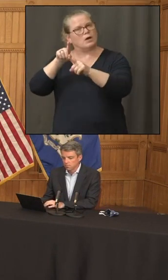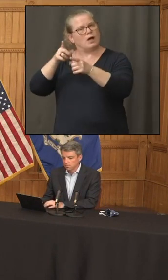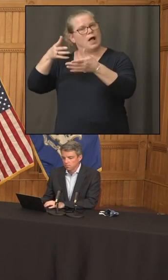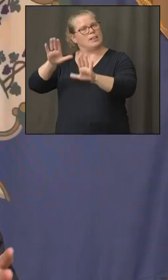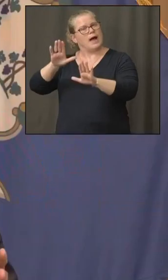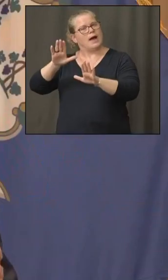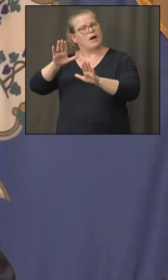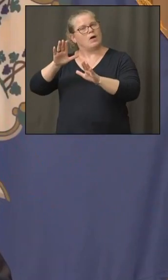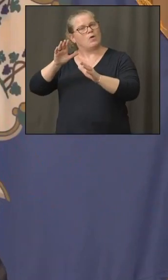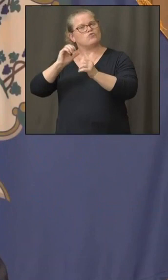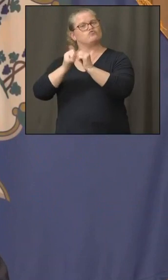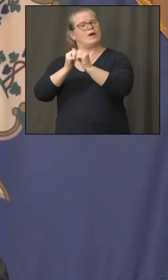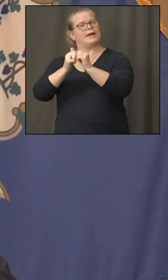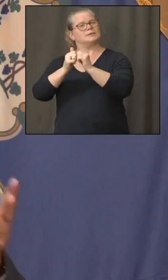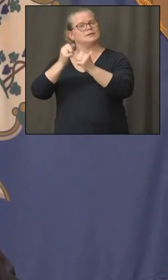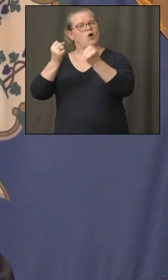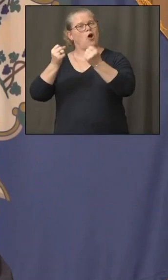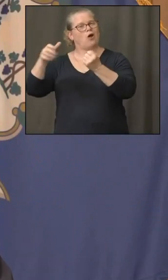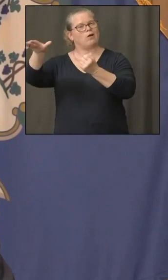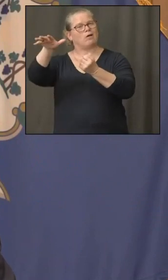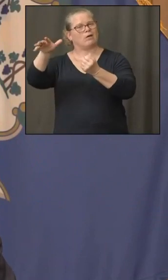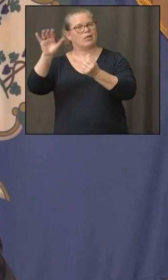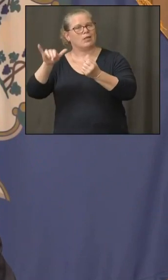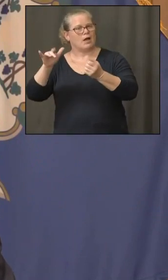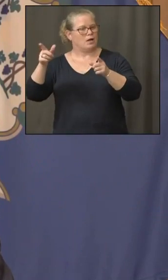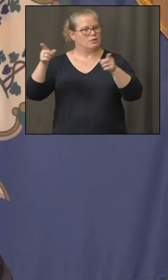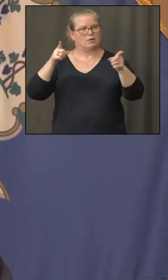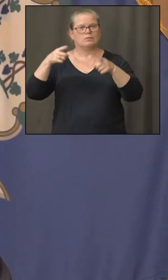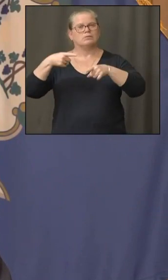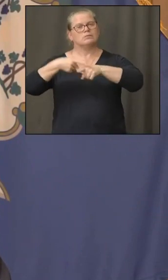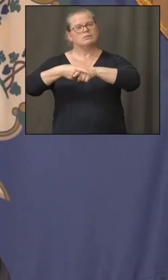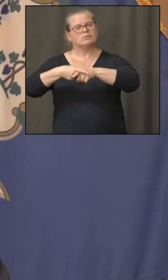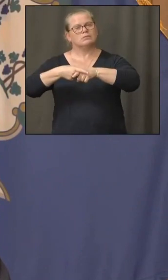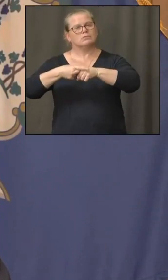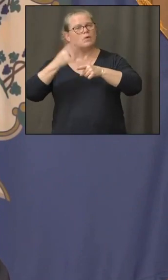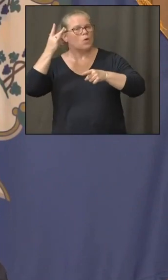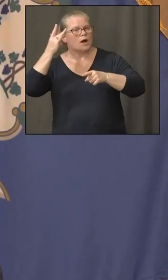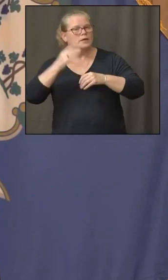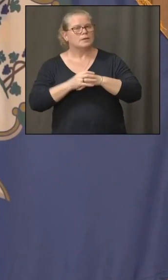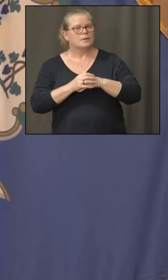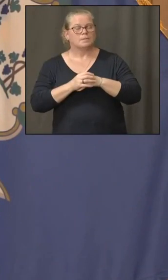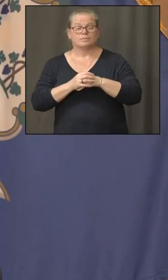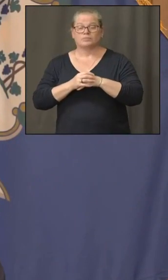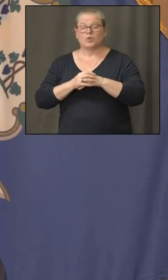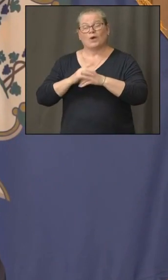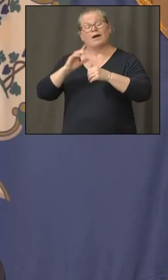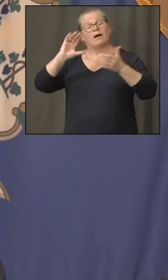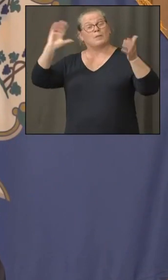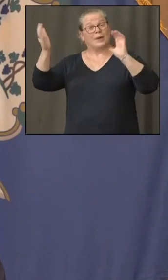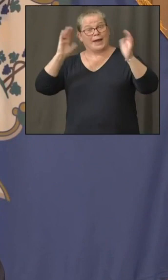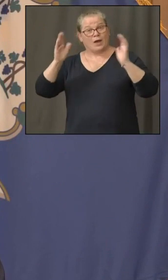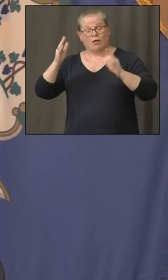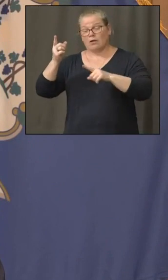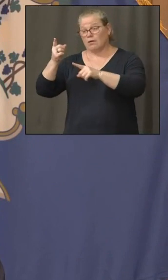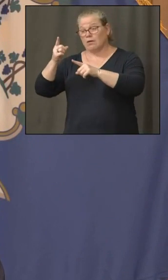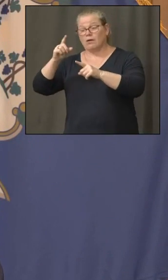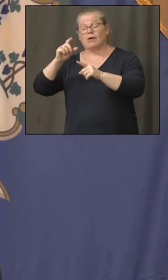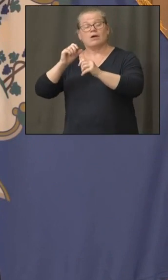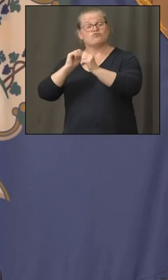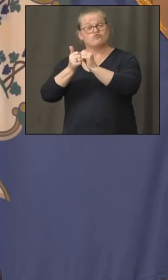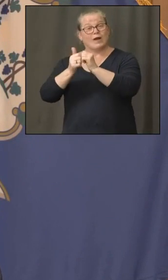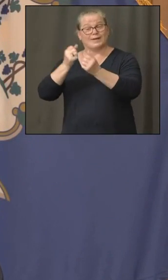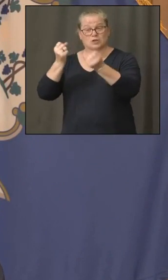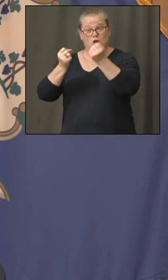all, outside, inside, drinking, no masks, everybody letting it rip